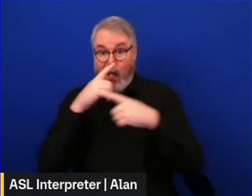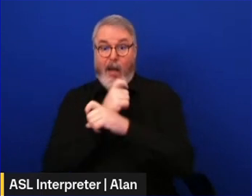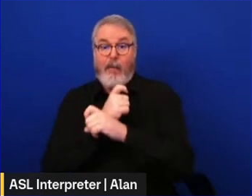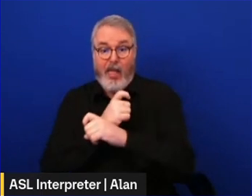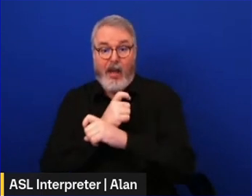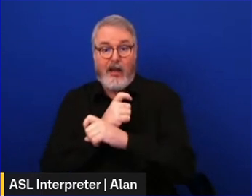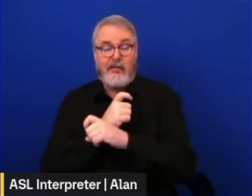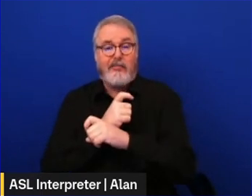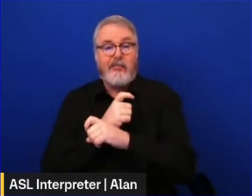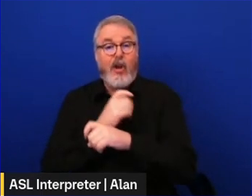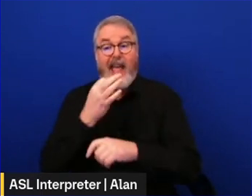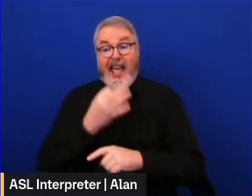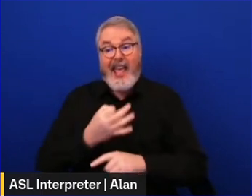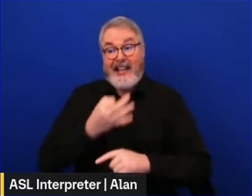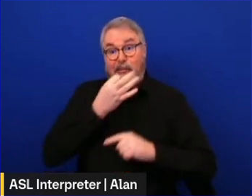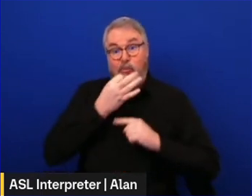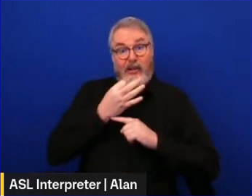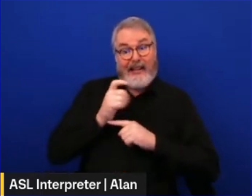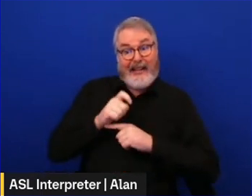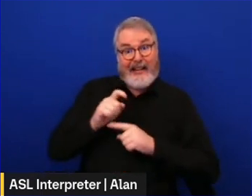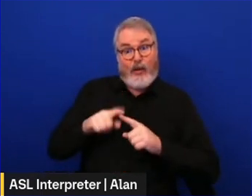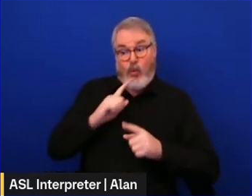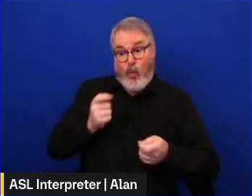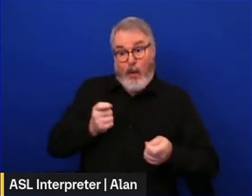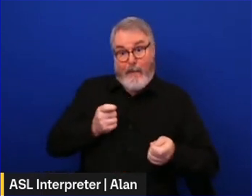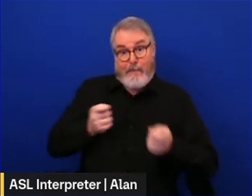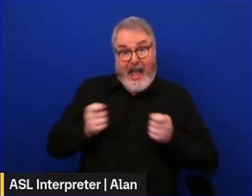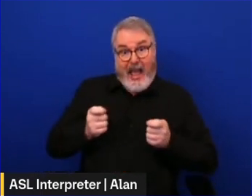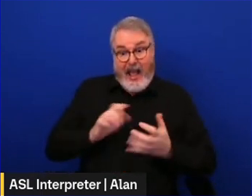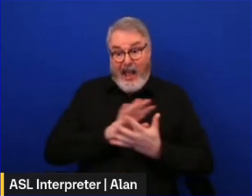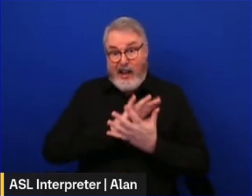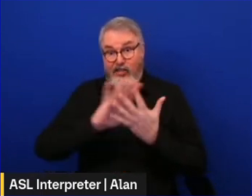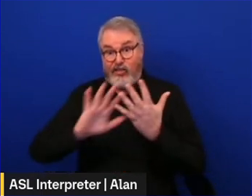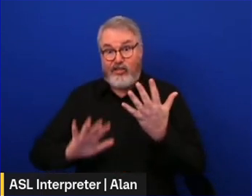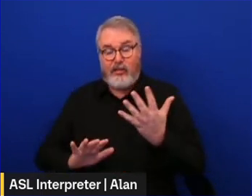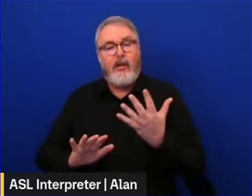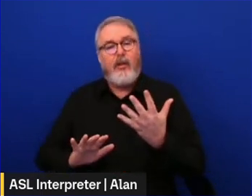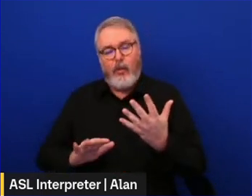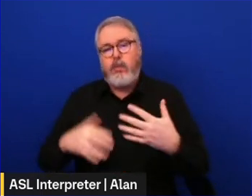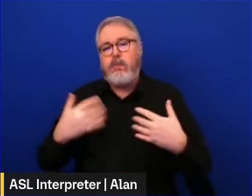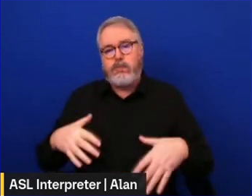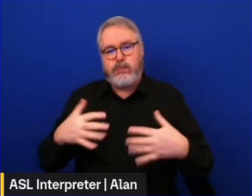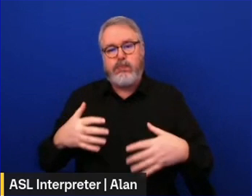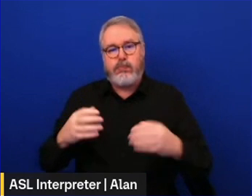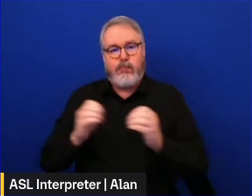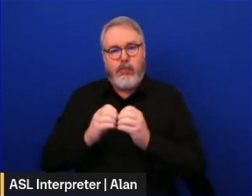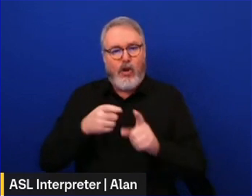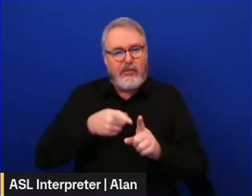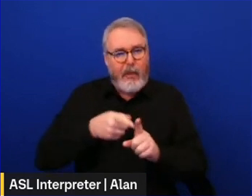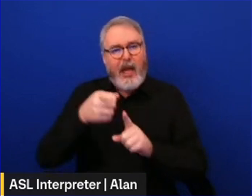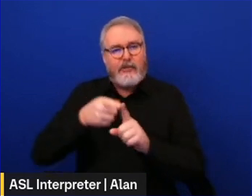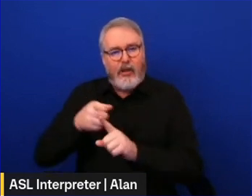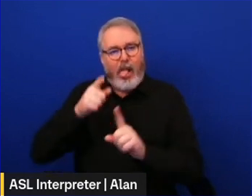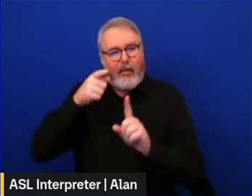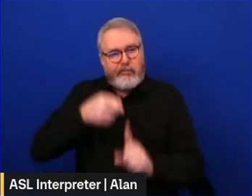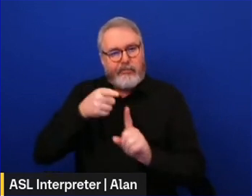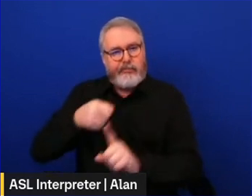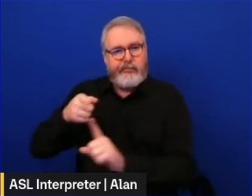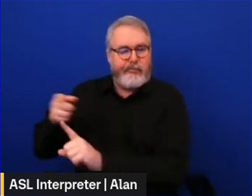to manage them effectively becomes increasingly specialized.